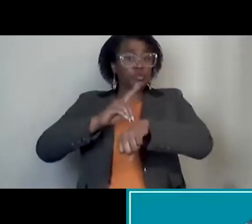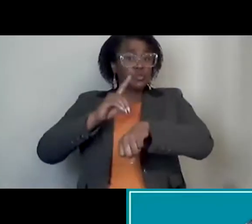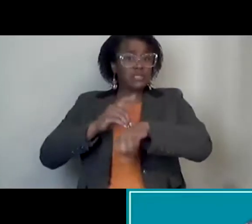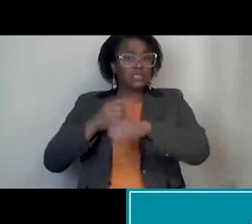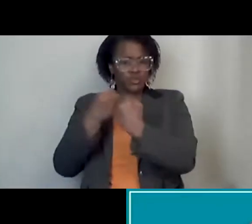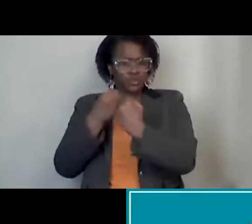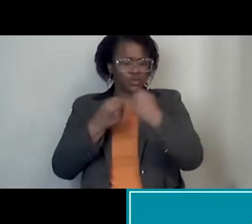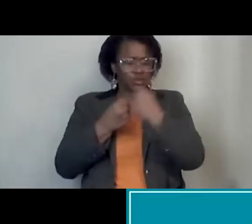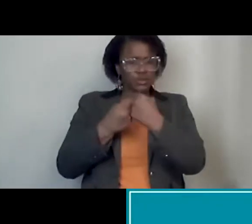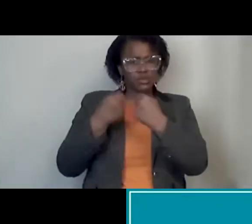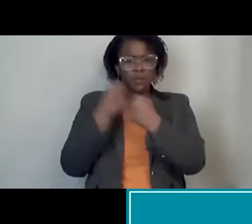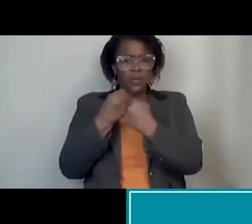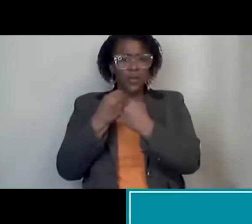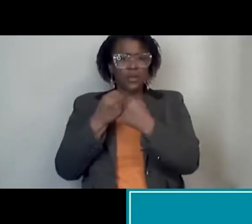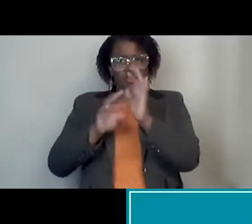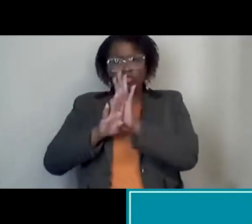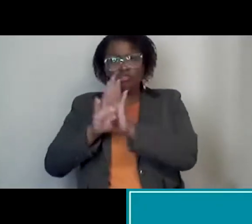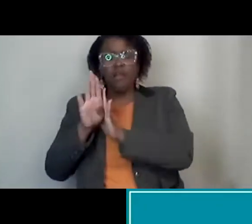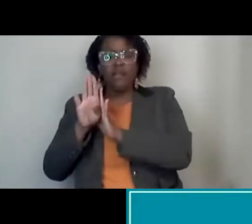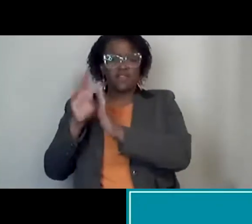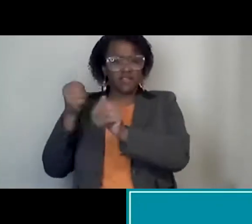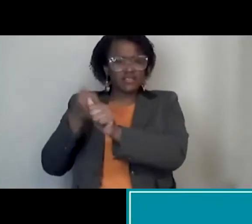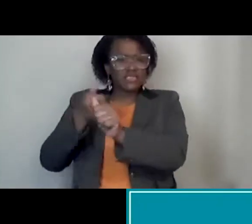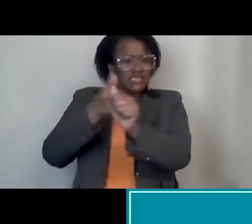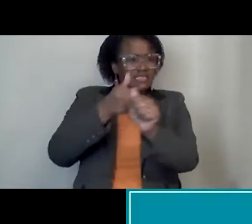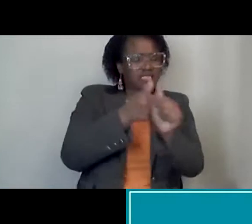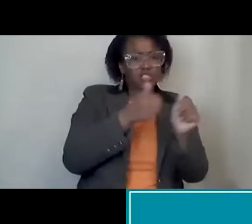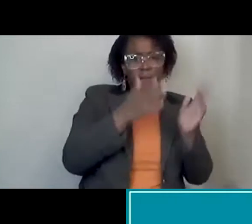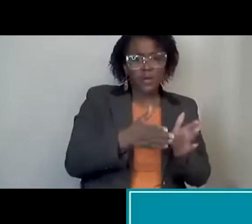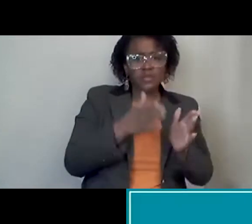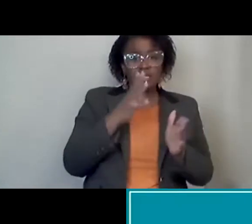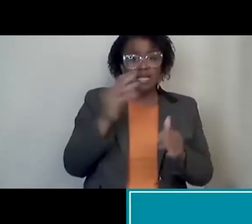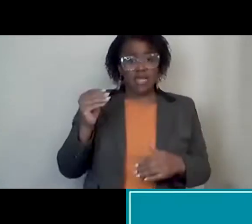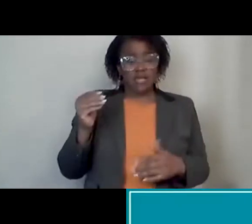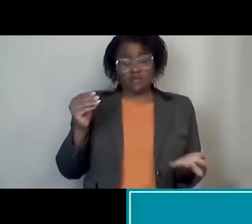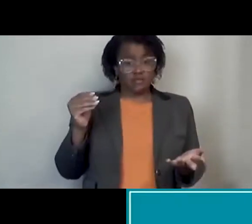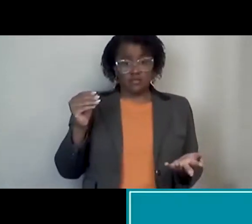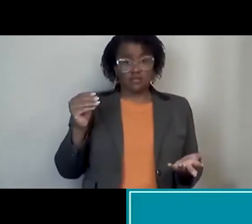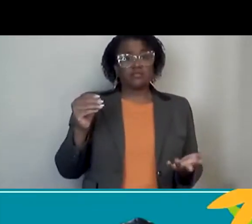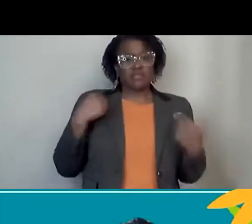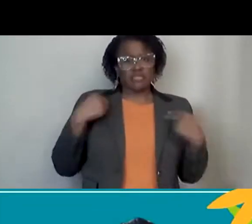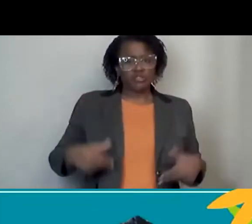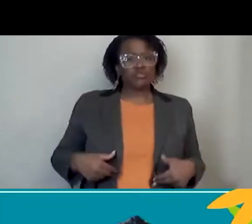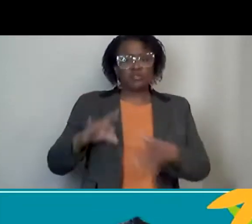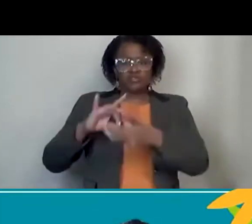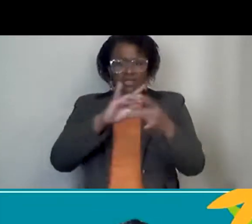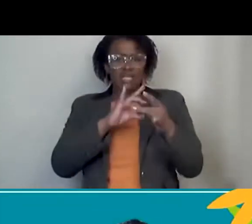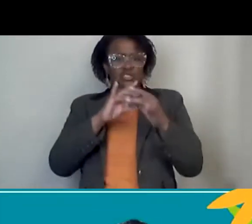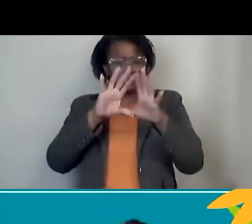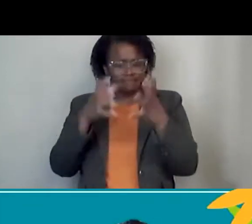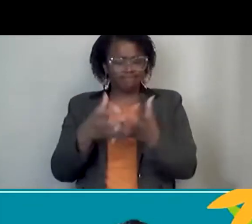support the thriving of each and every person and our other than human relations and the planet.